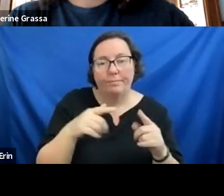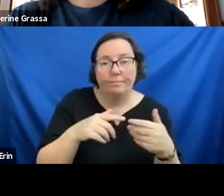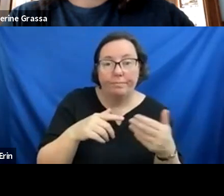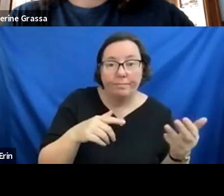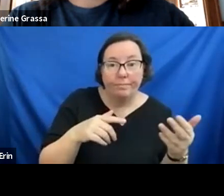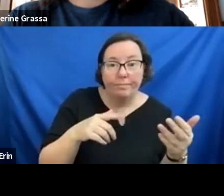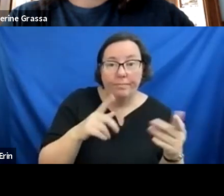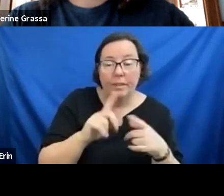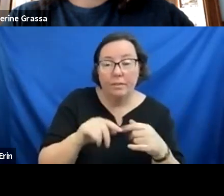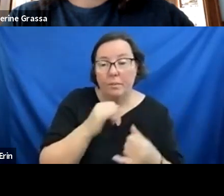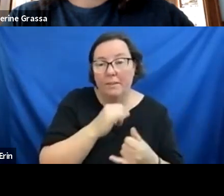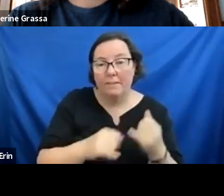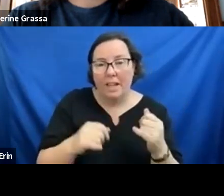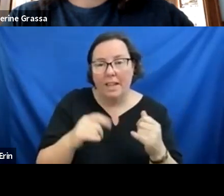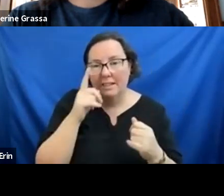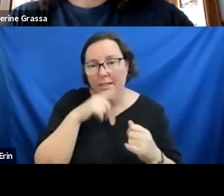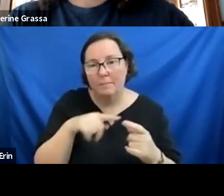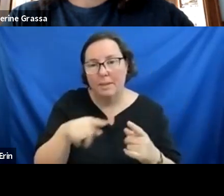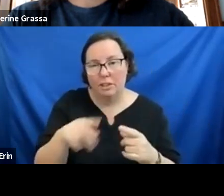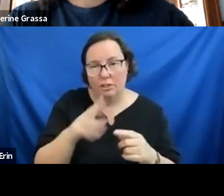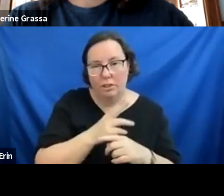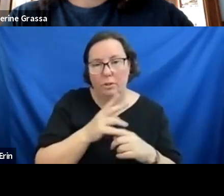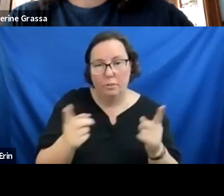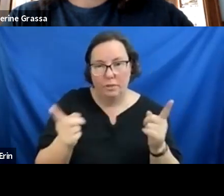invitations to the final simulation that was used.